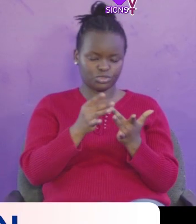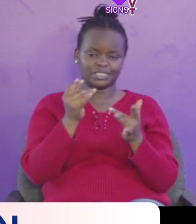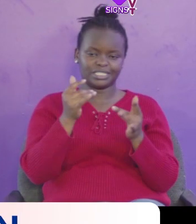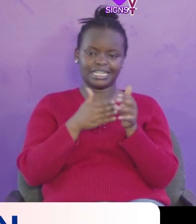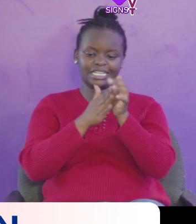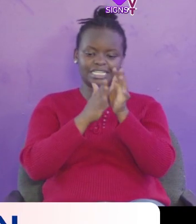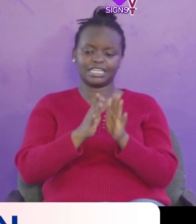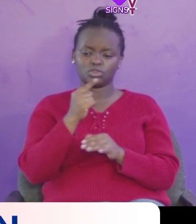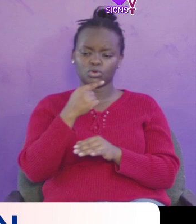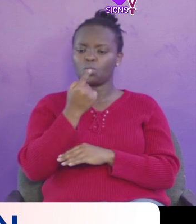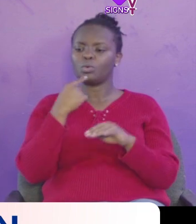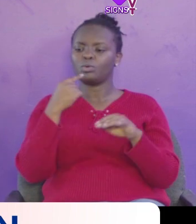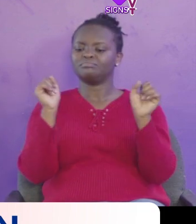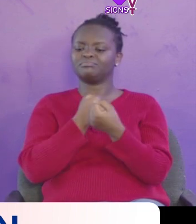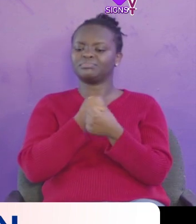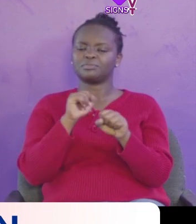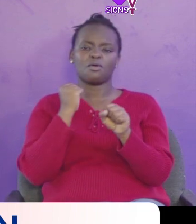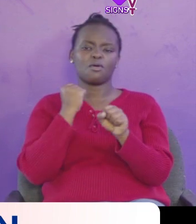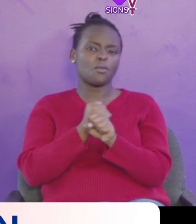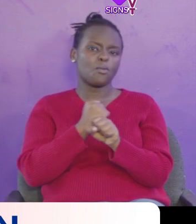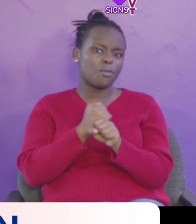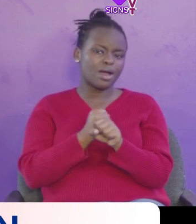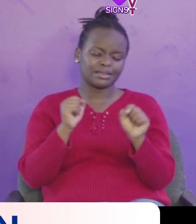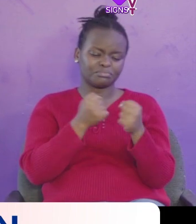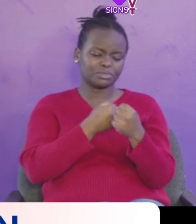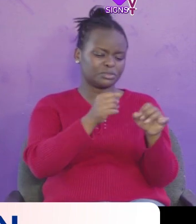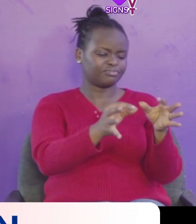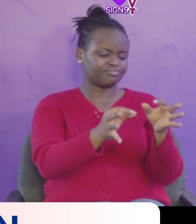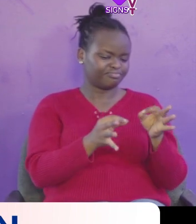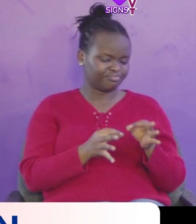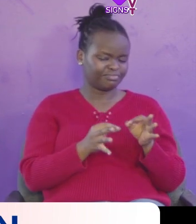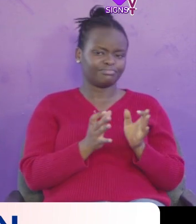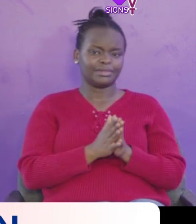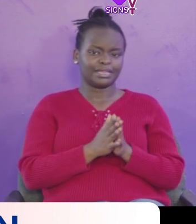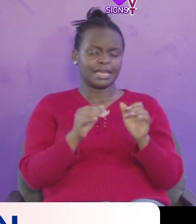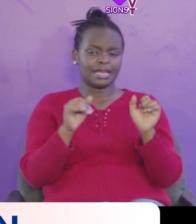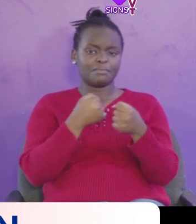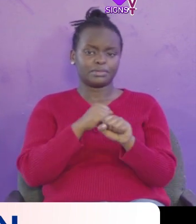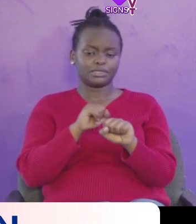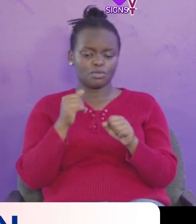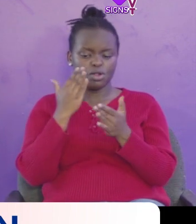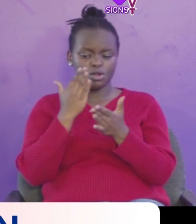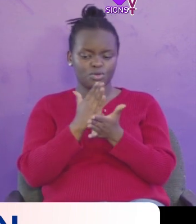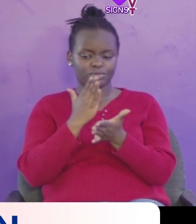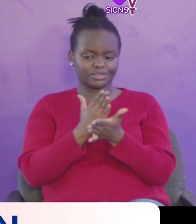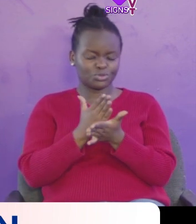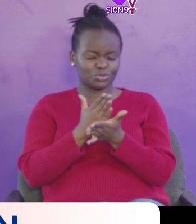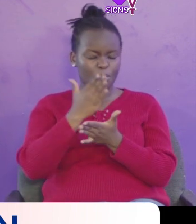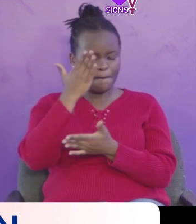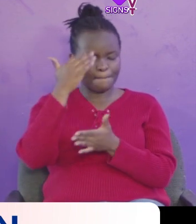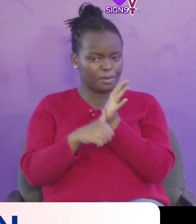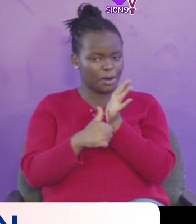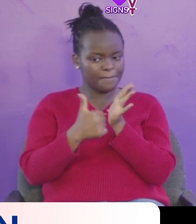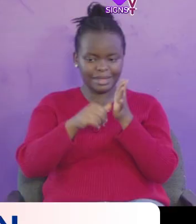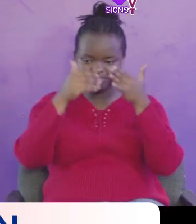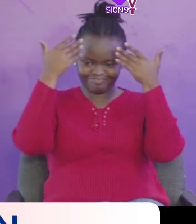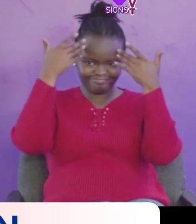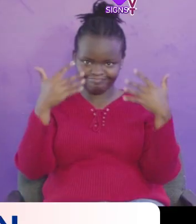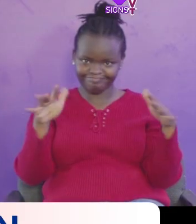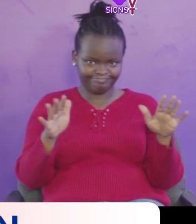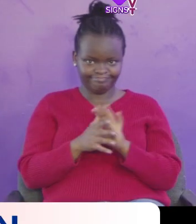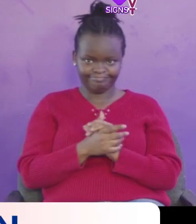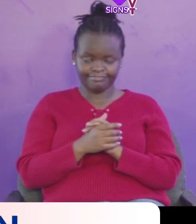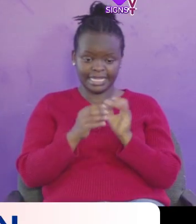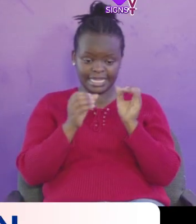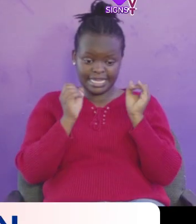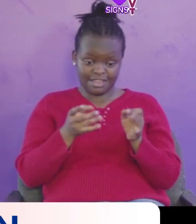incompetent, leaders who are not accountable, leaders who doesn't know the real problem of the people. Yeah. And if we can